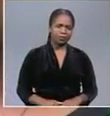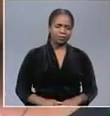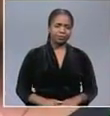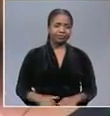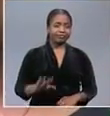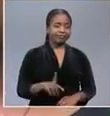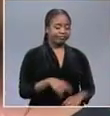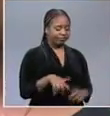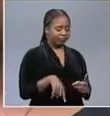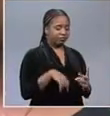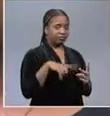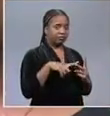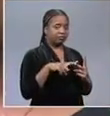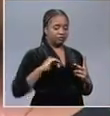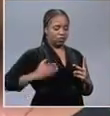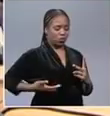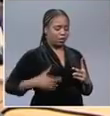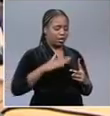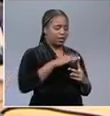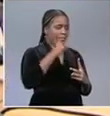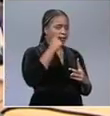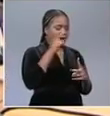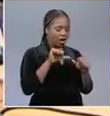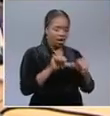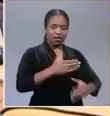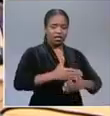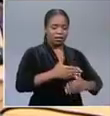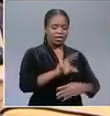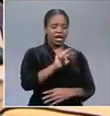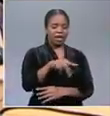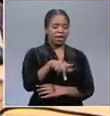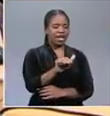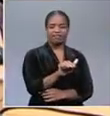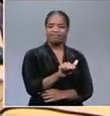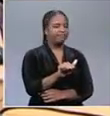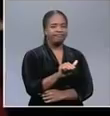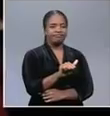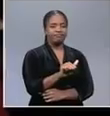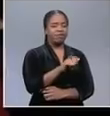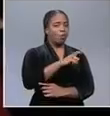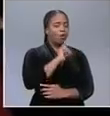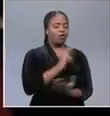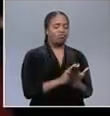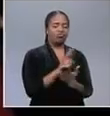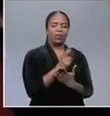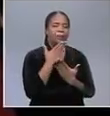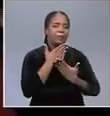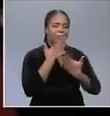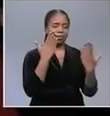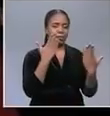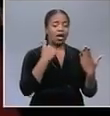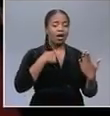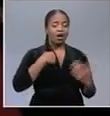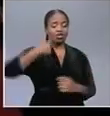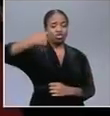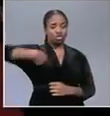Not fit for office. That's what Judge Yvonne Mokgoro has found regarding NPA executives Nomgcobo Jiba